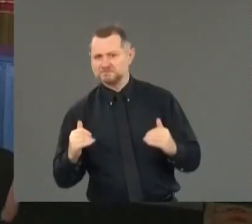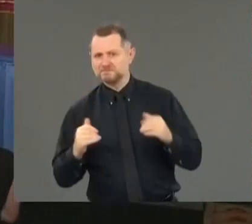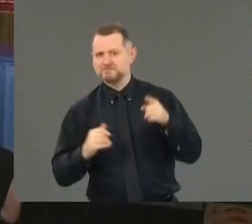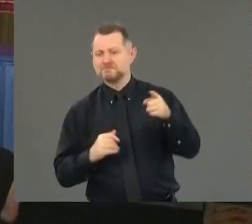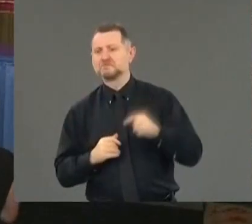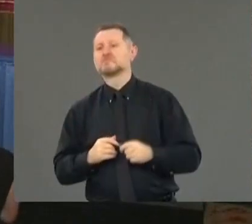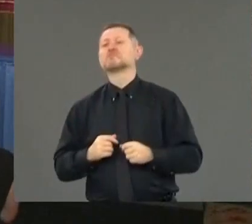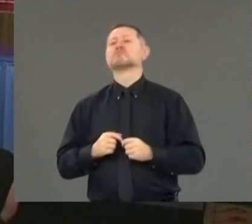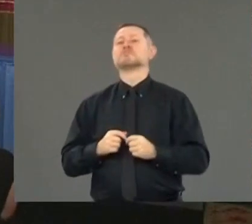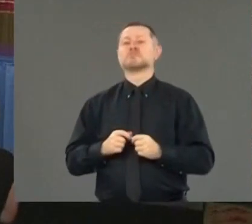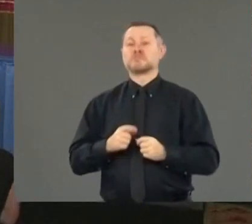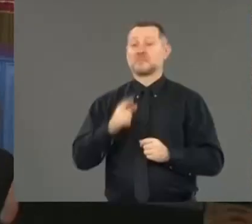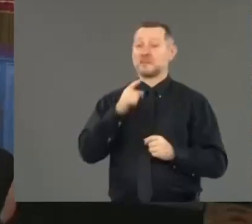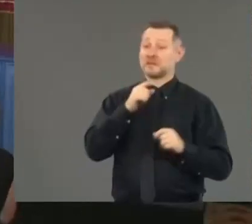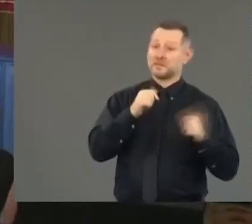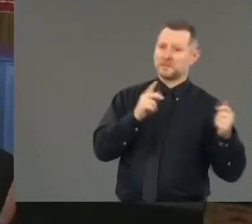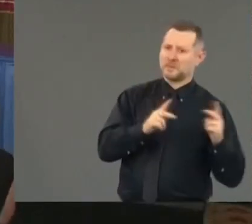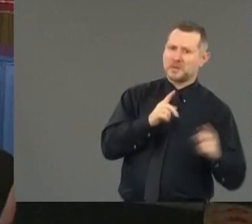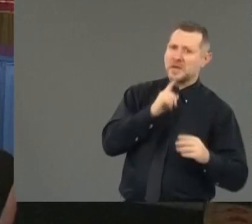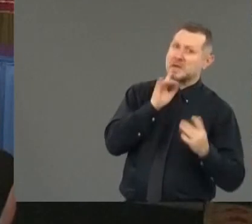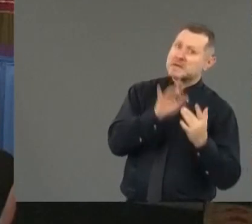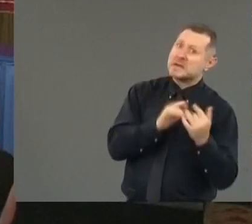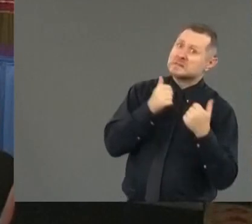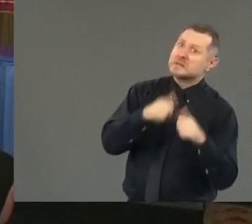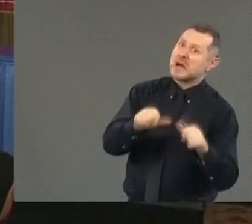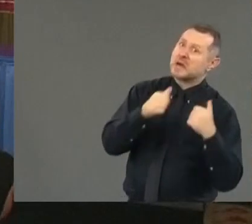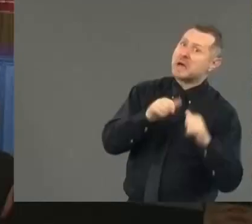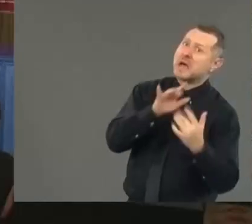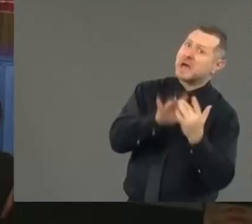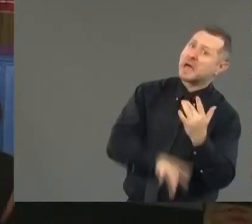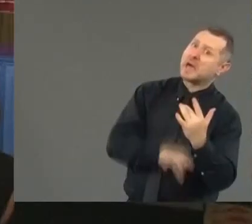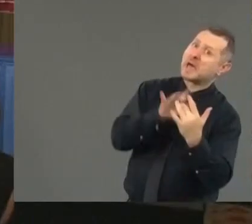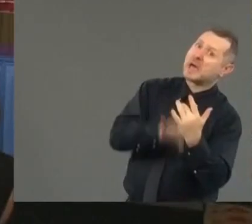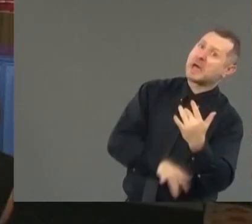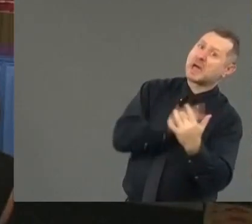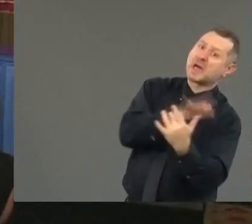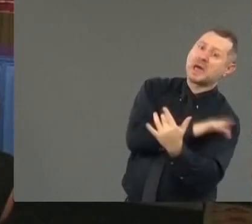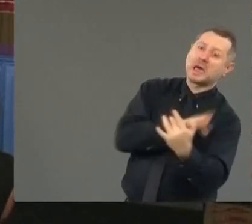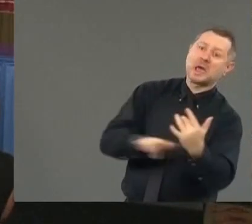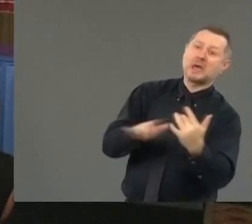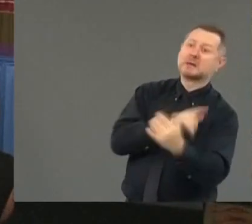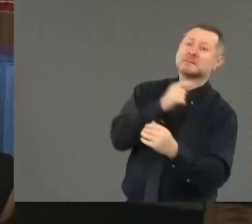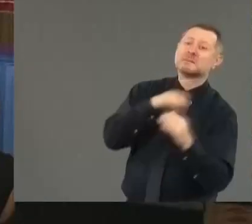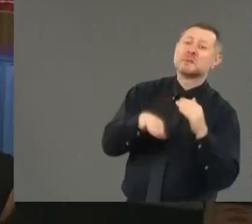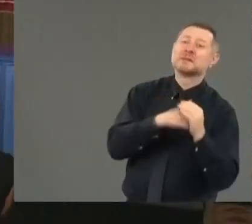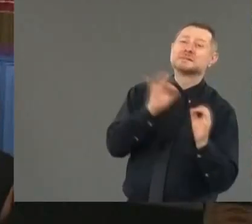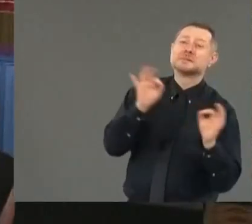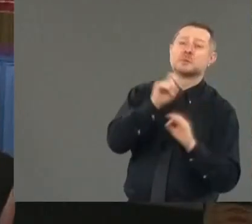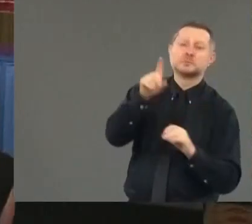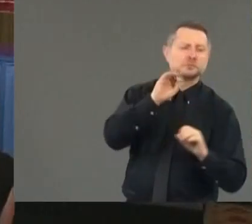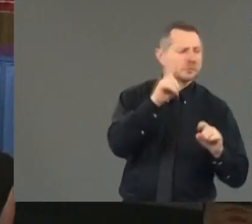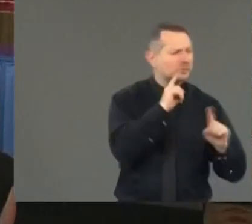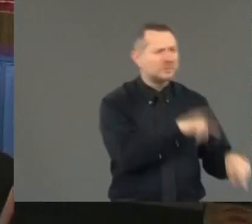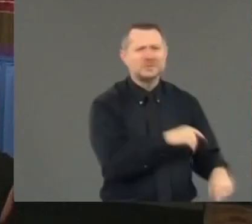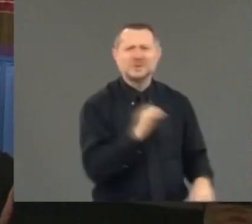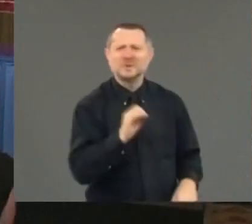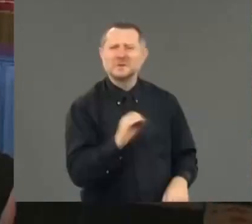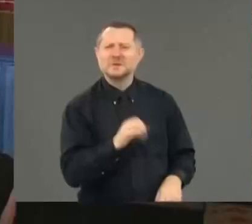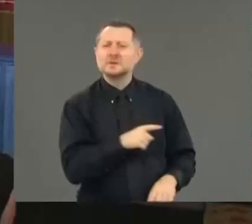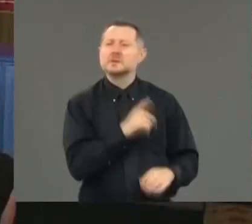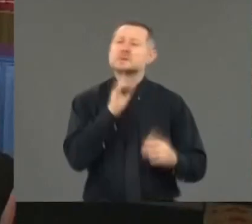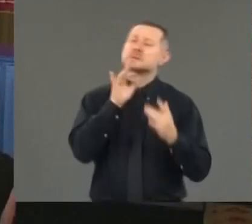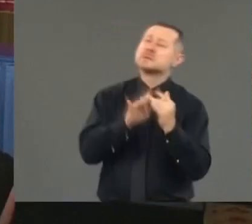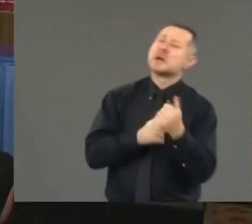People can't get through just to get basic questions answered, to see if they qualify. They've made their full-time job trying to get through